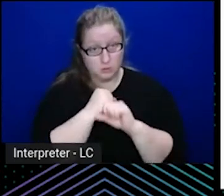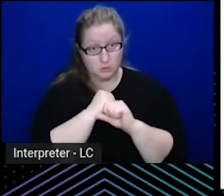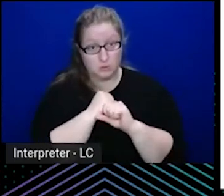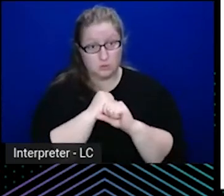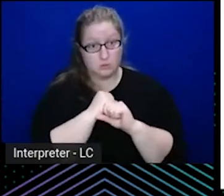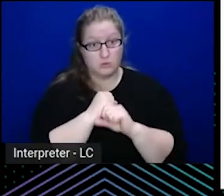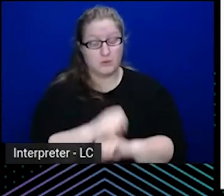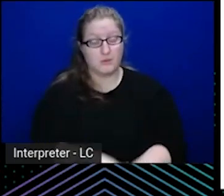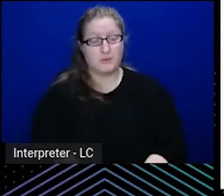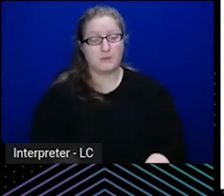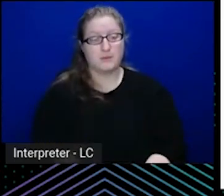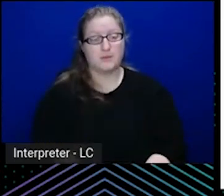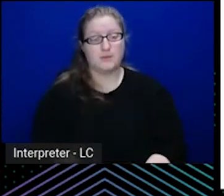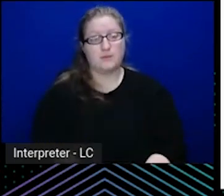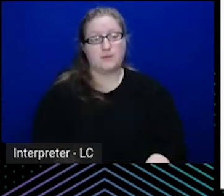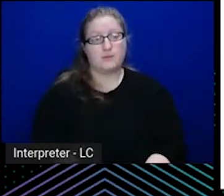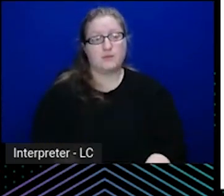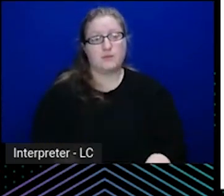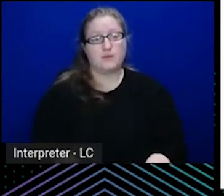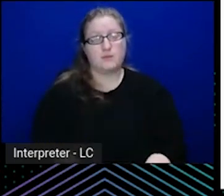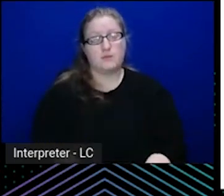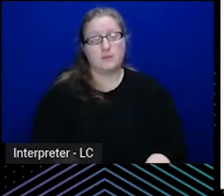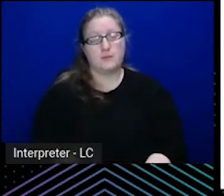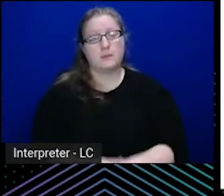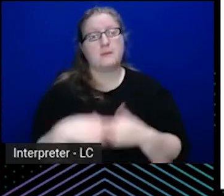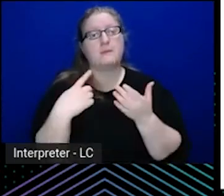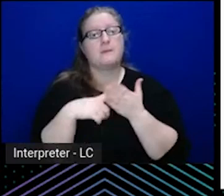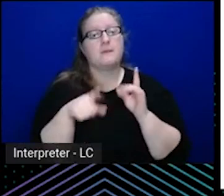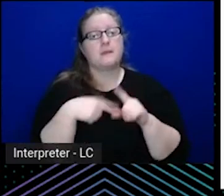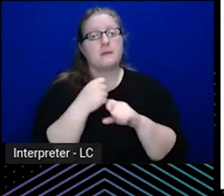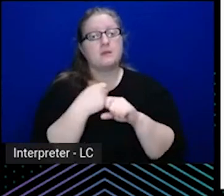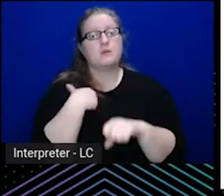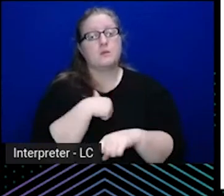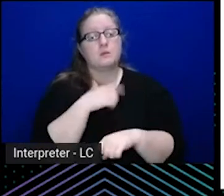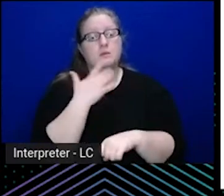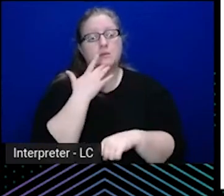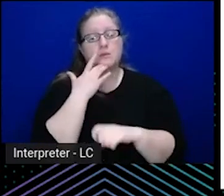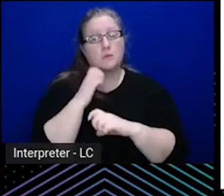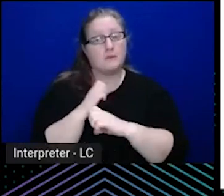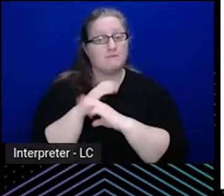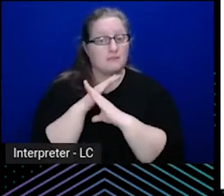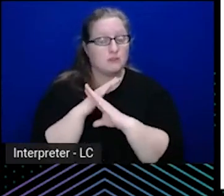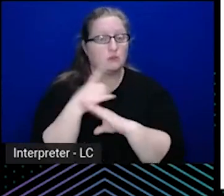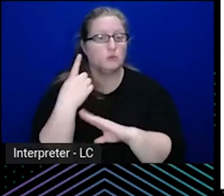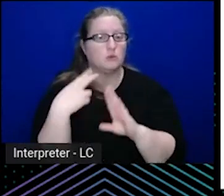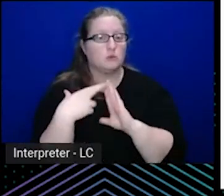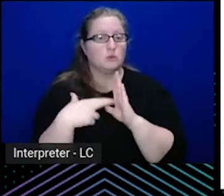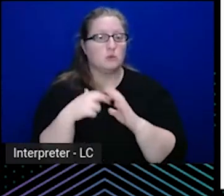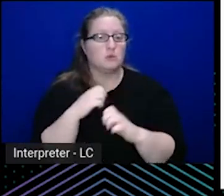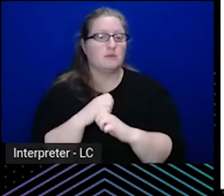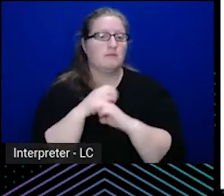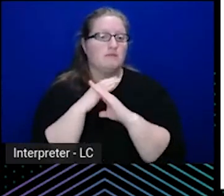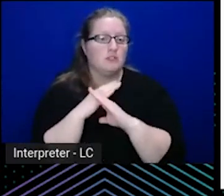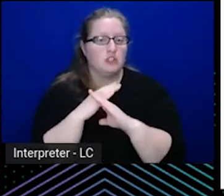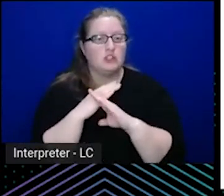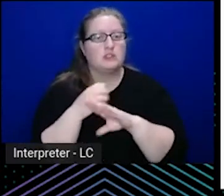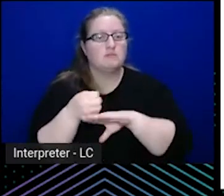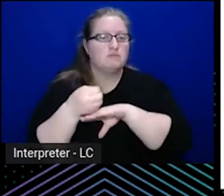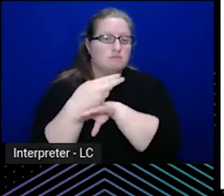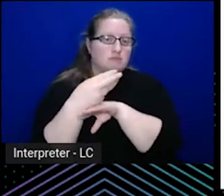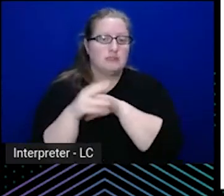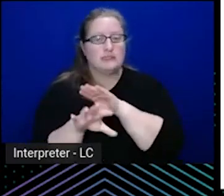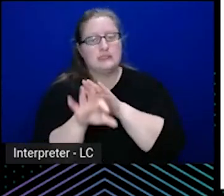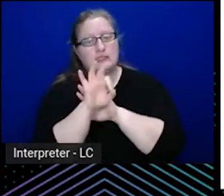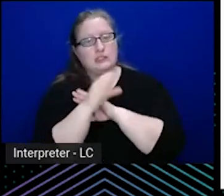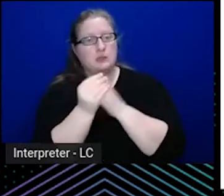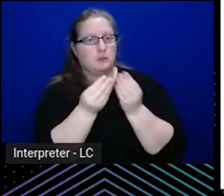Now, when I talk about security, we prefer prevention. So one of our rules is prevention trumps detection and remediation. So